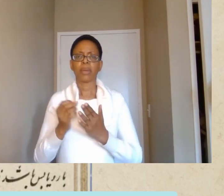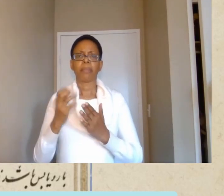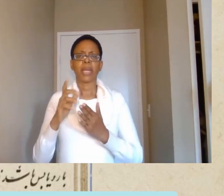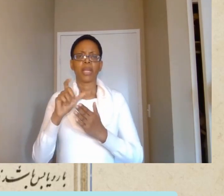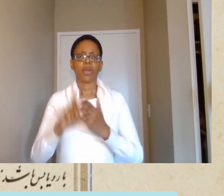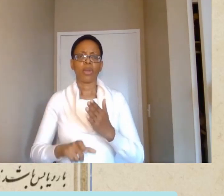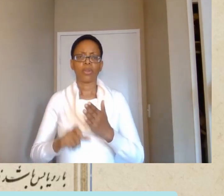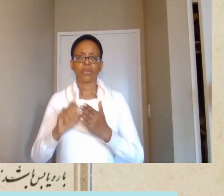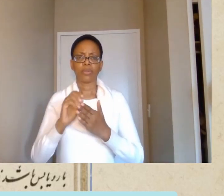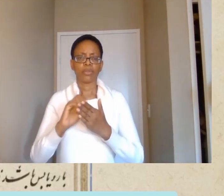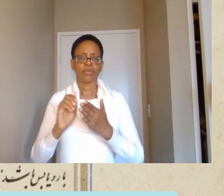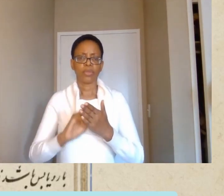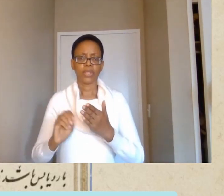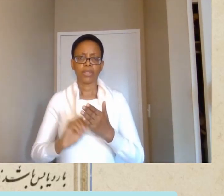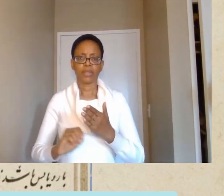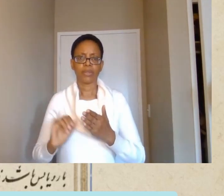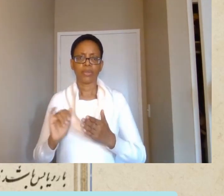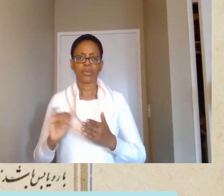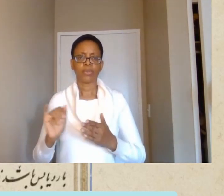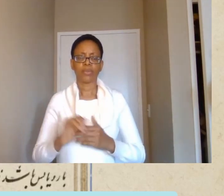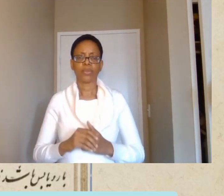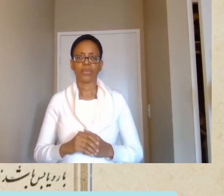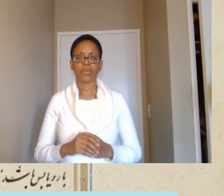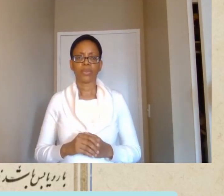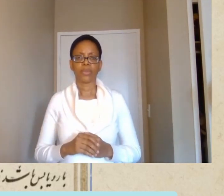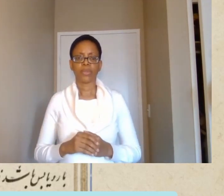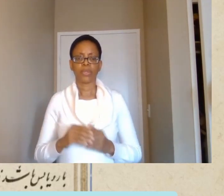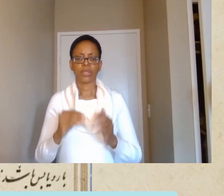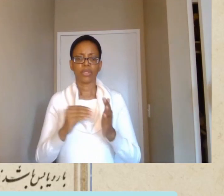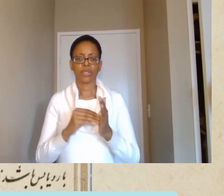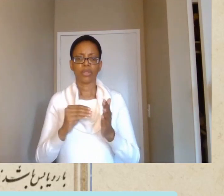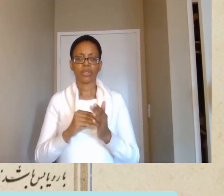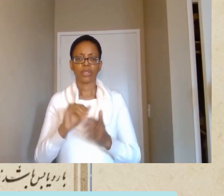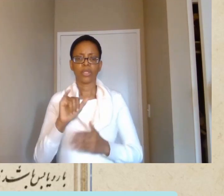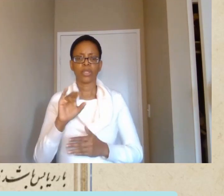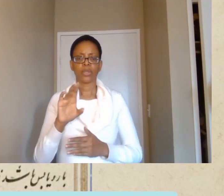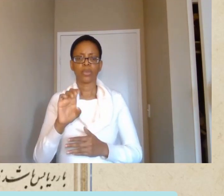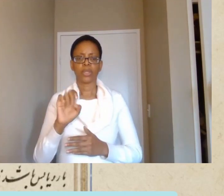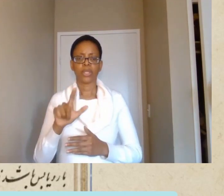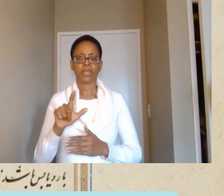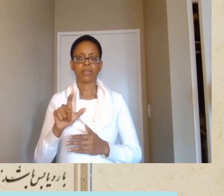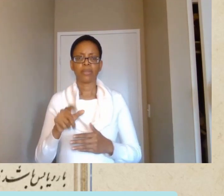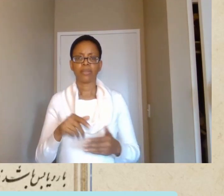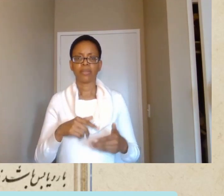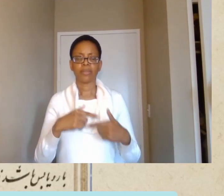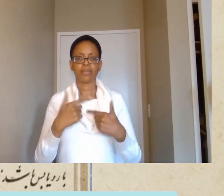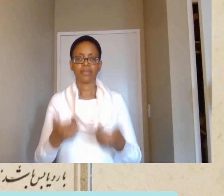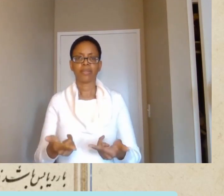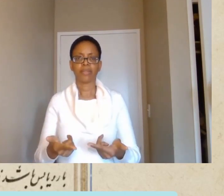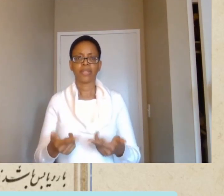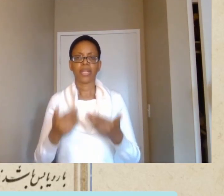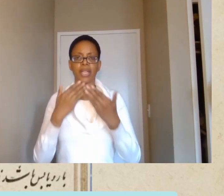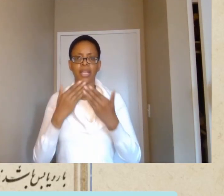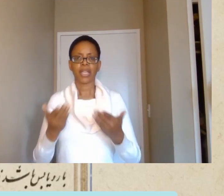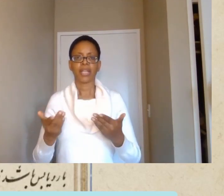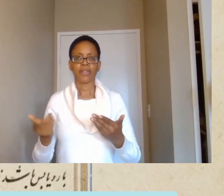book chapters. Dr. Yucel, the floor is yours. Thank you so much for joining us today.